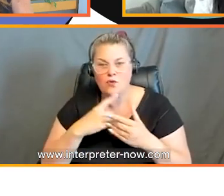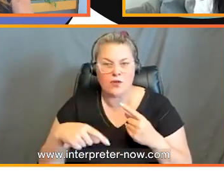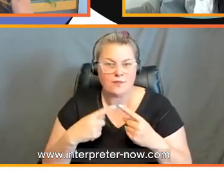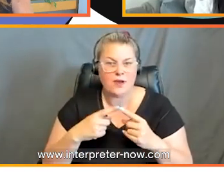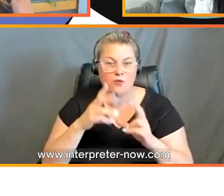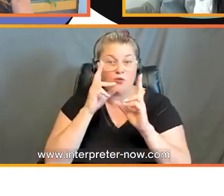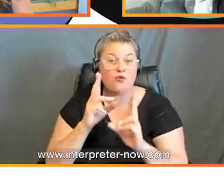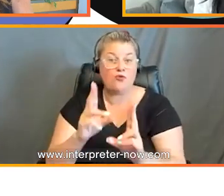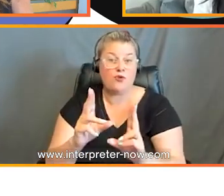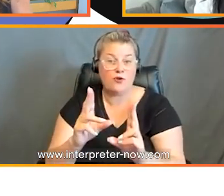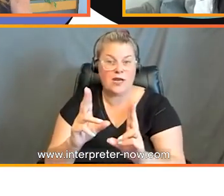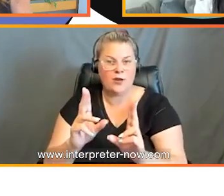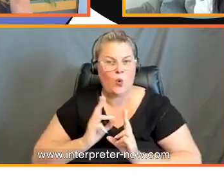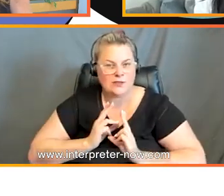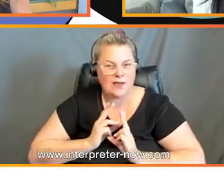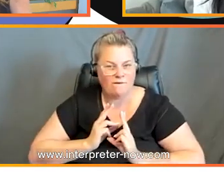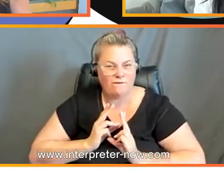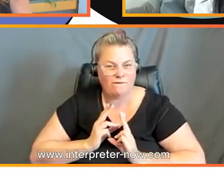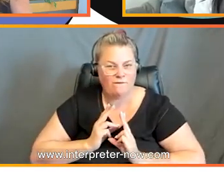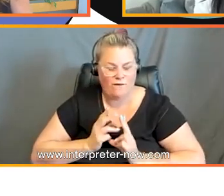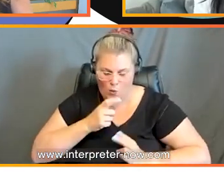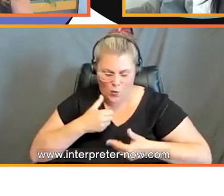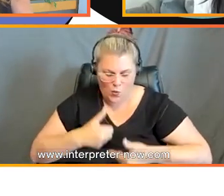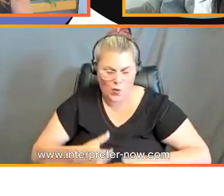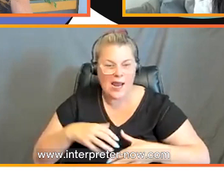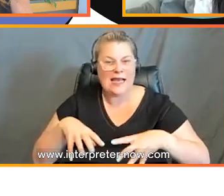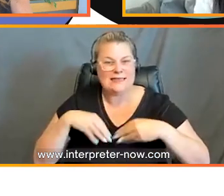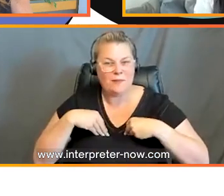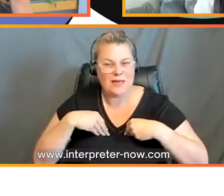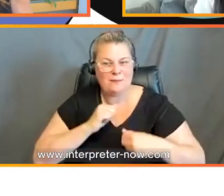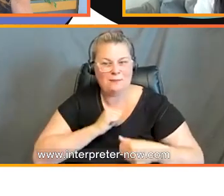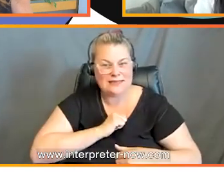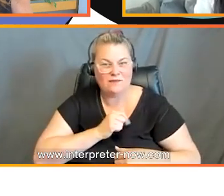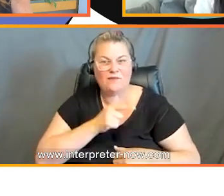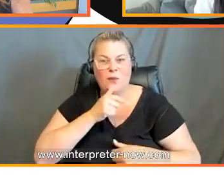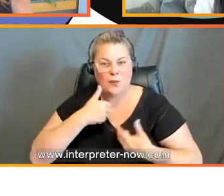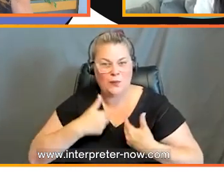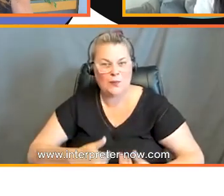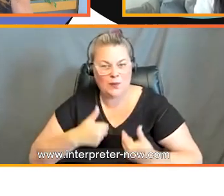yourself for who you are and accepting yourself for who you are, and